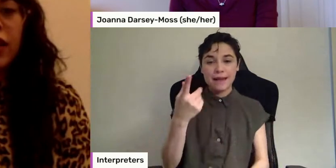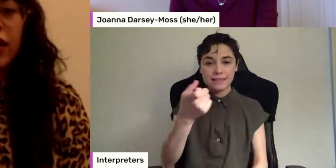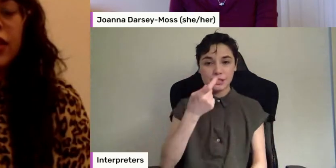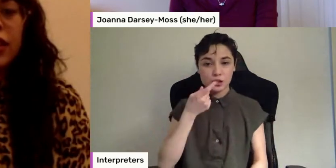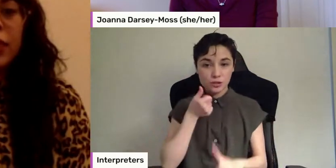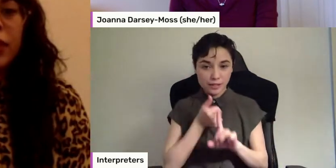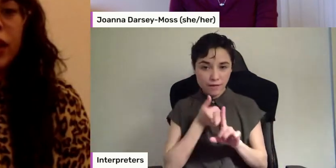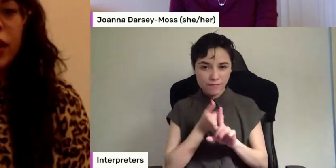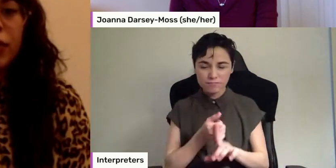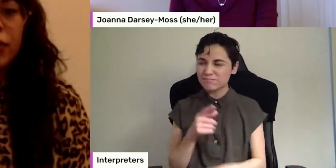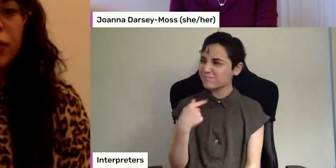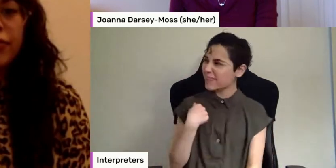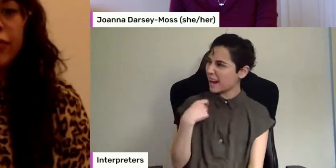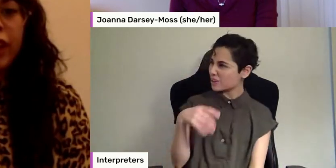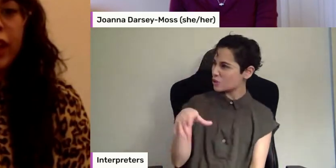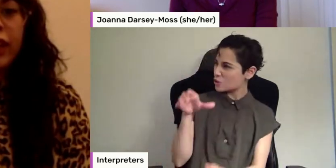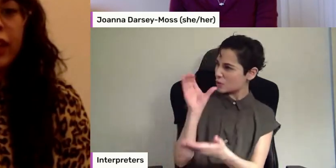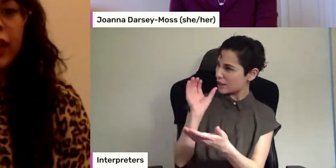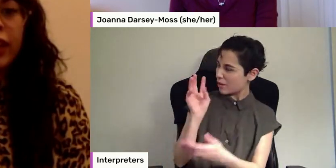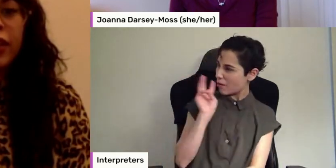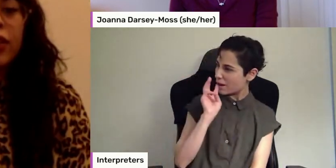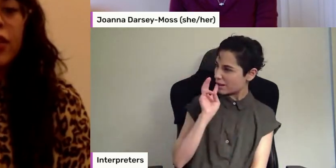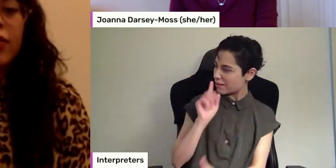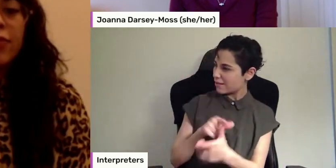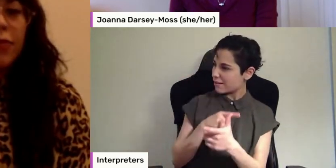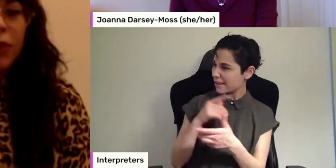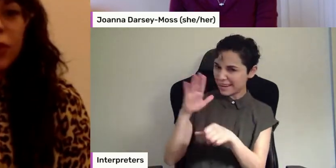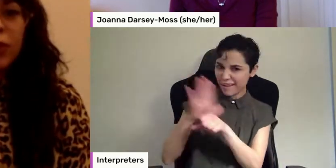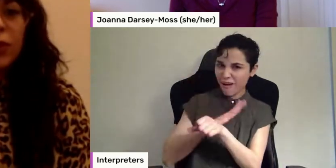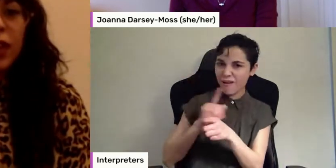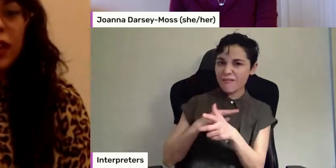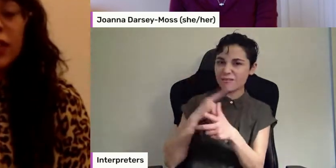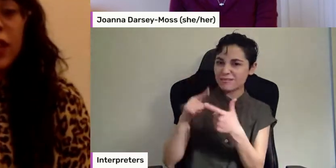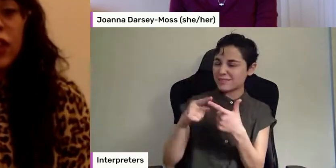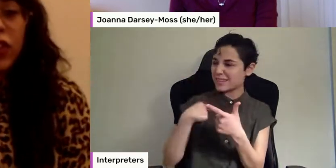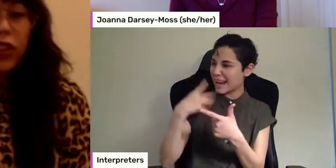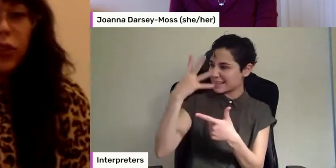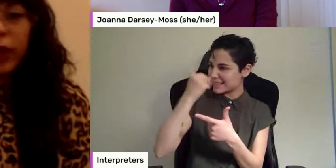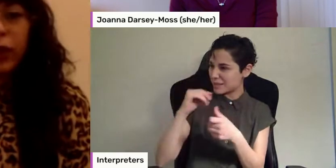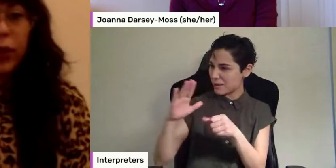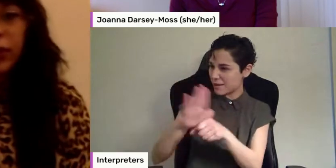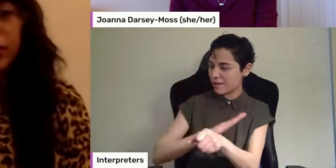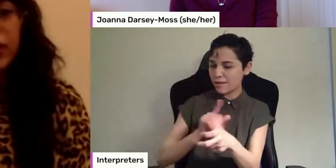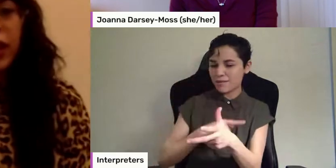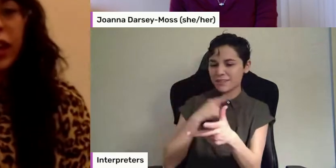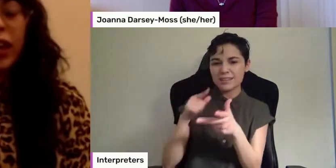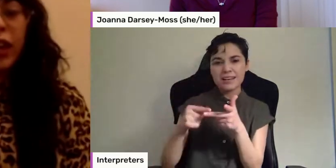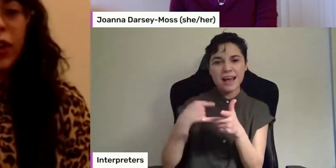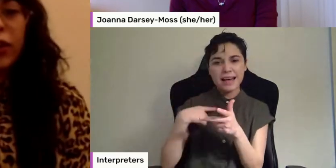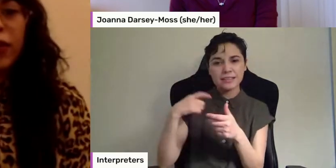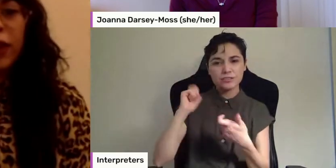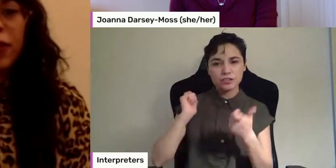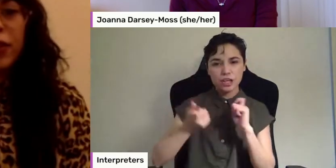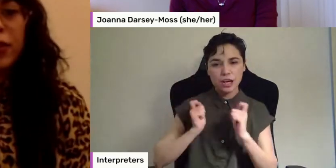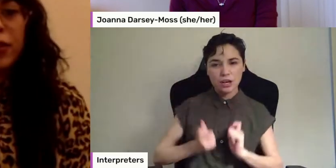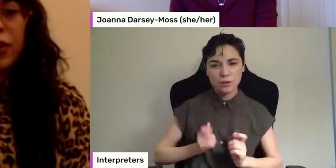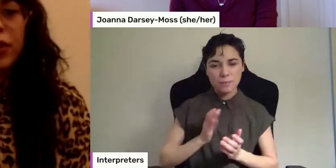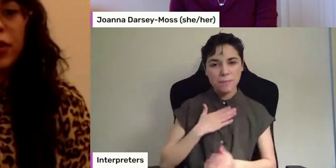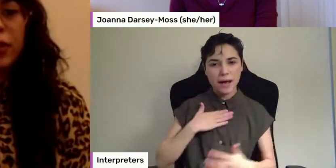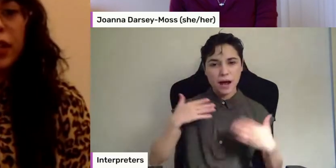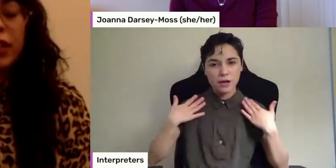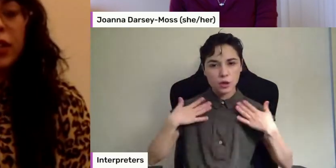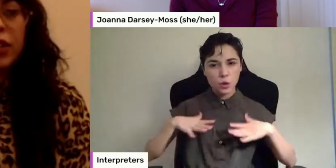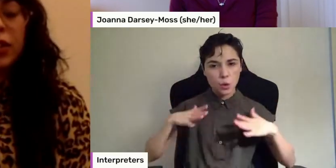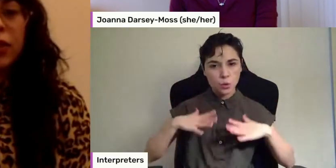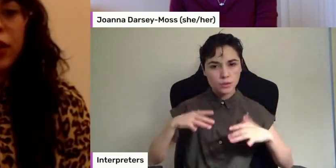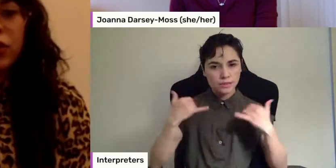I sleep enough? Right? Like, those things. Did I change my clothes today? You know, if that felt important